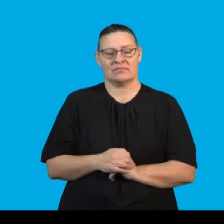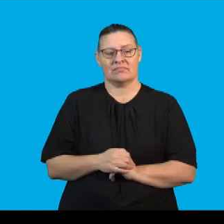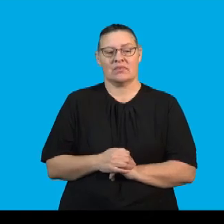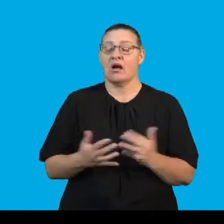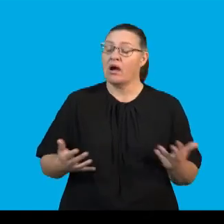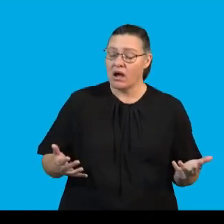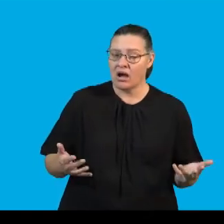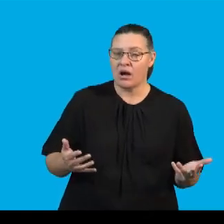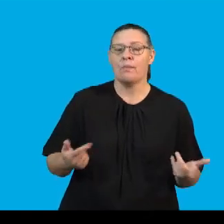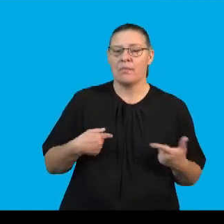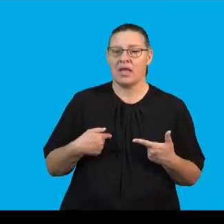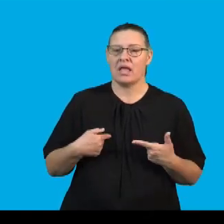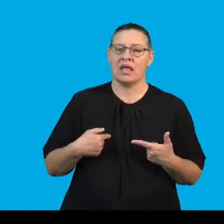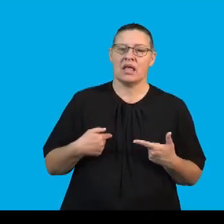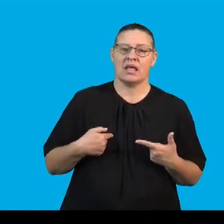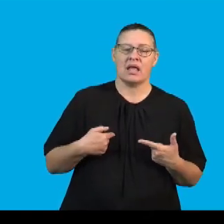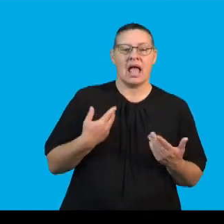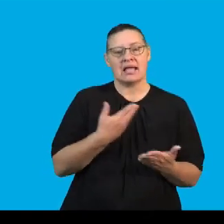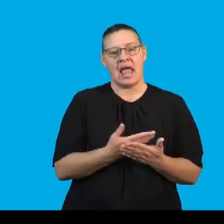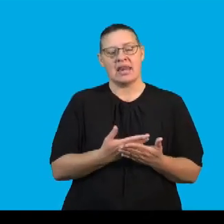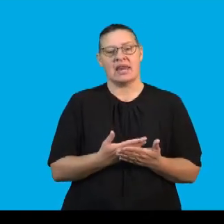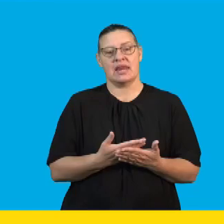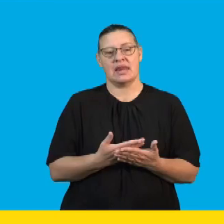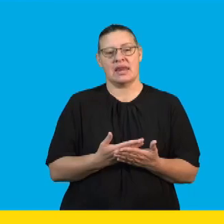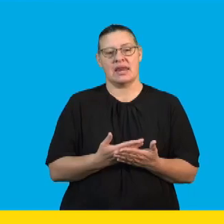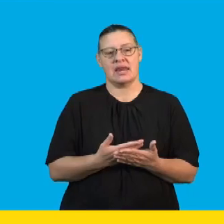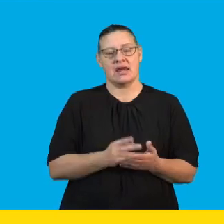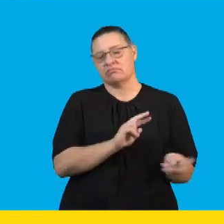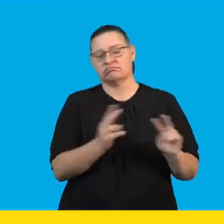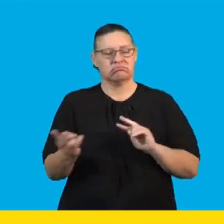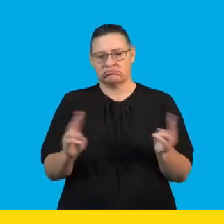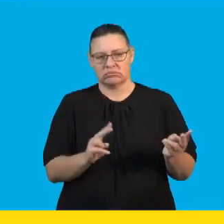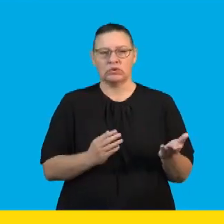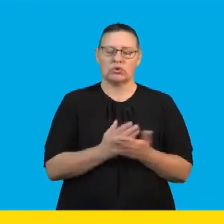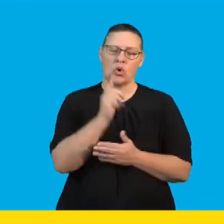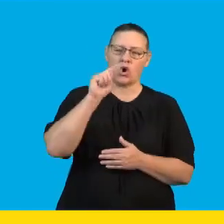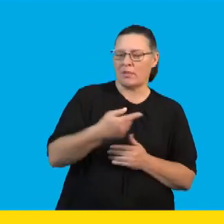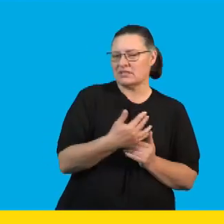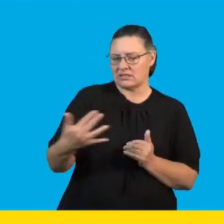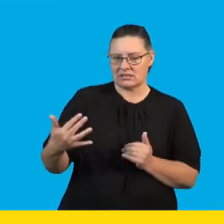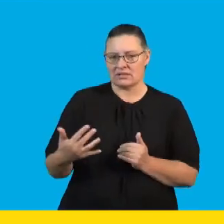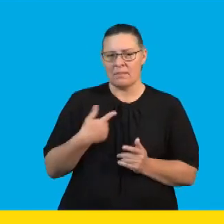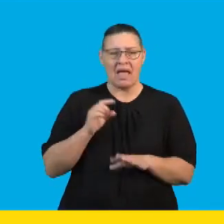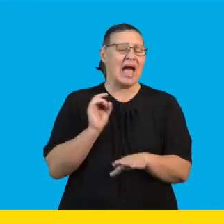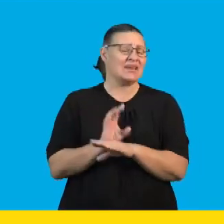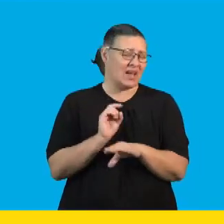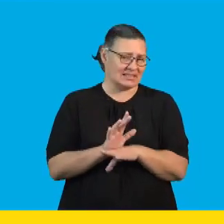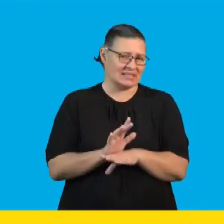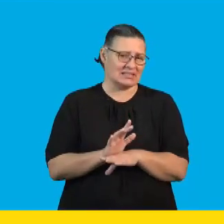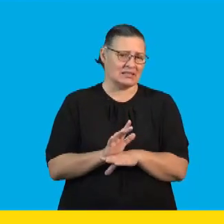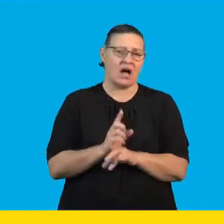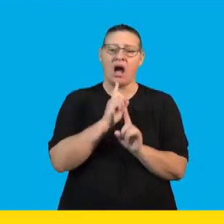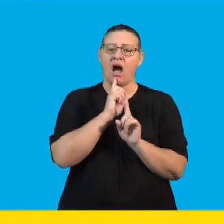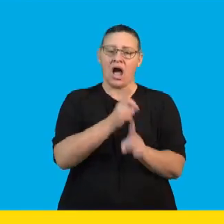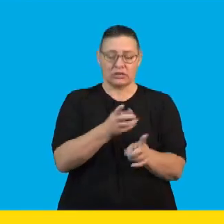82.87%. As much as we are free to do the conversions through the decimals and stuff, I would